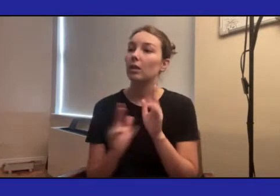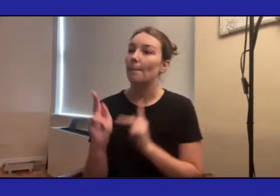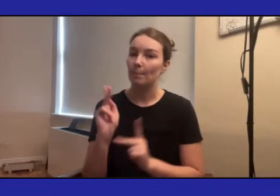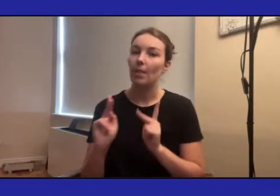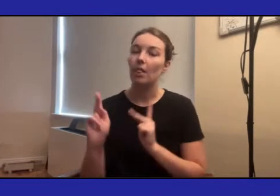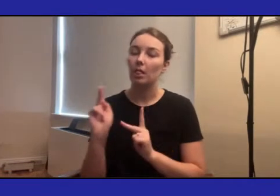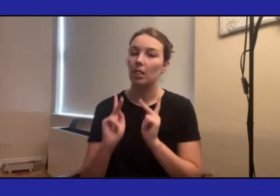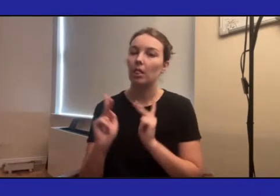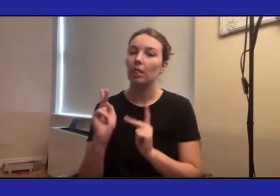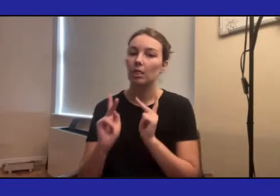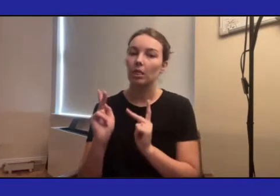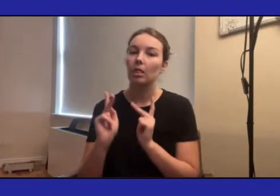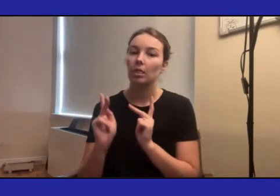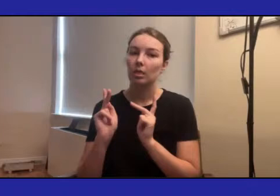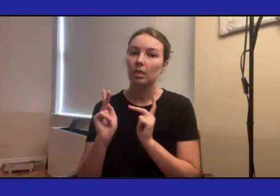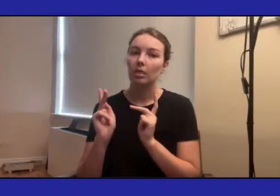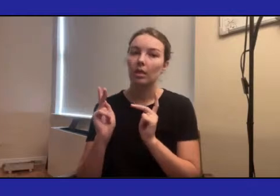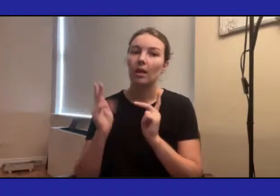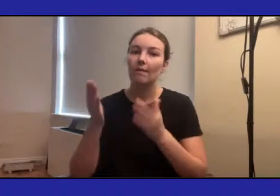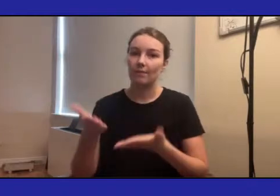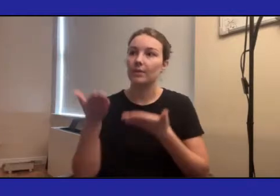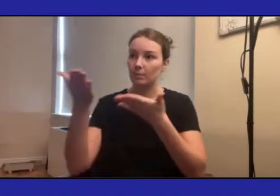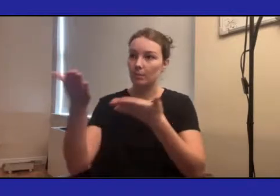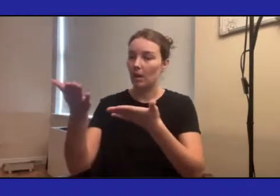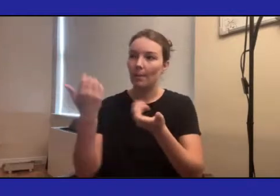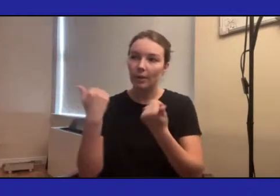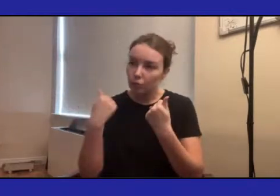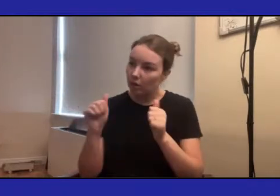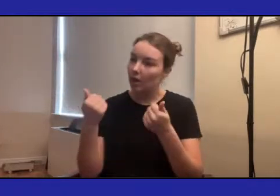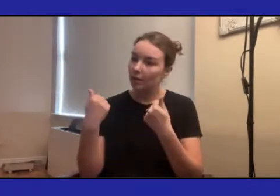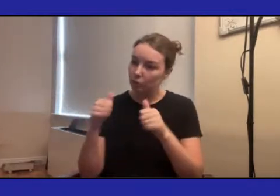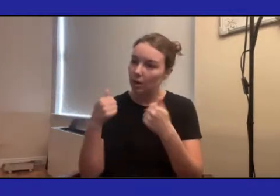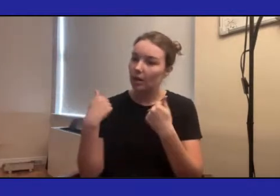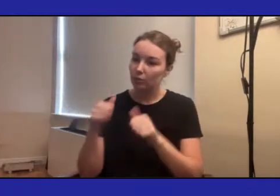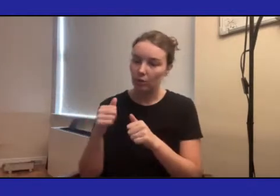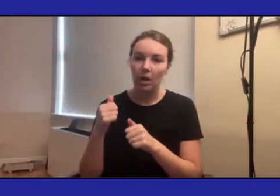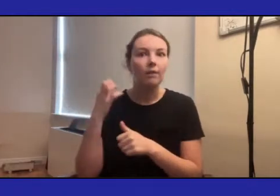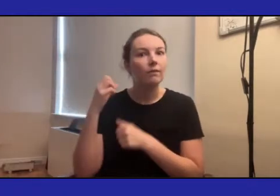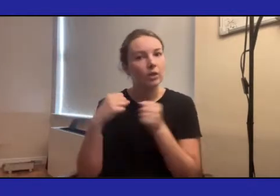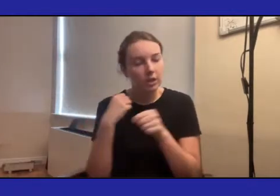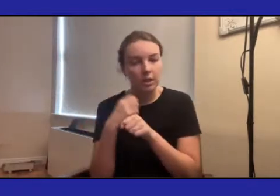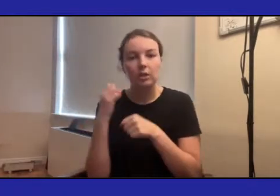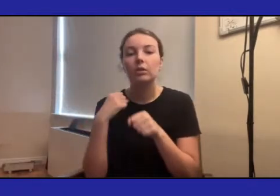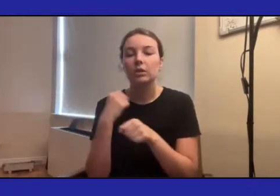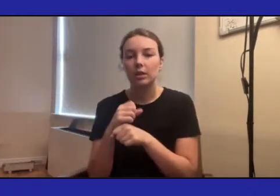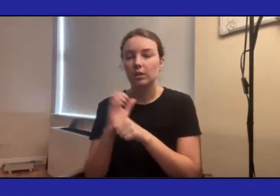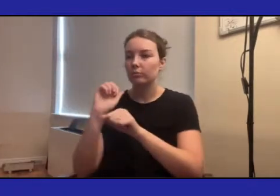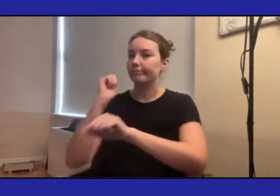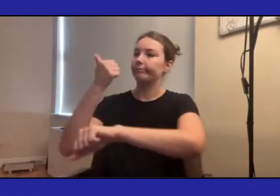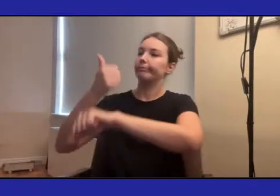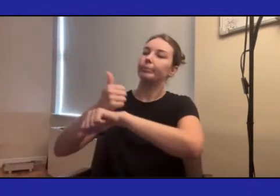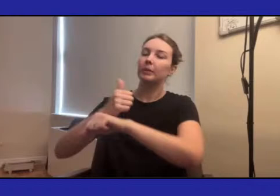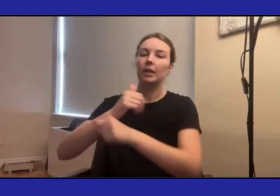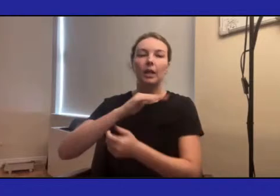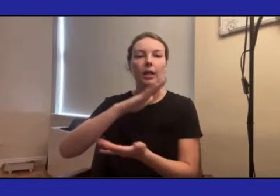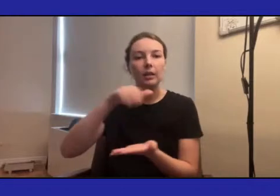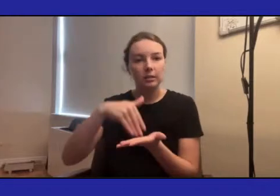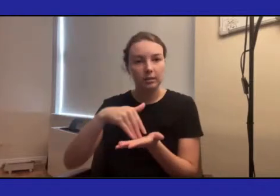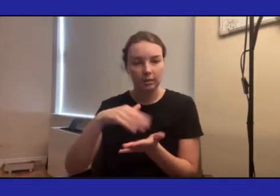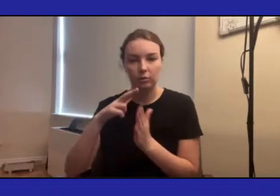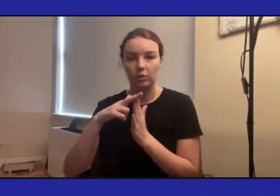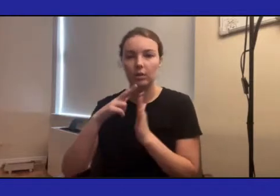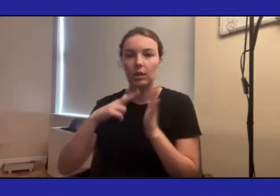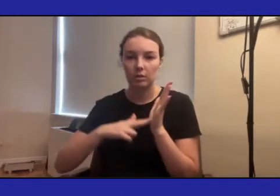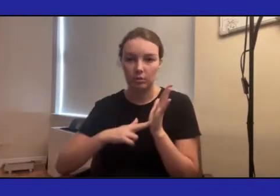for actually several years to put in place a central contract. There was a lot of effort